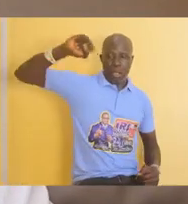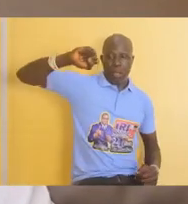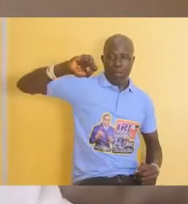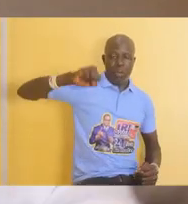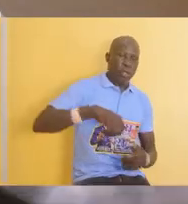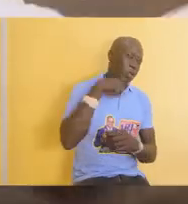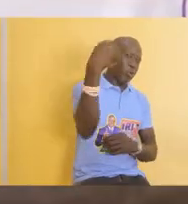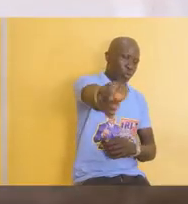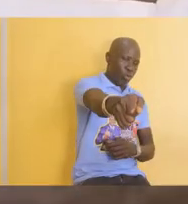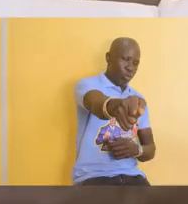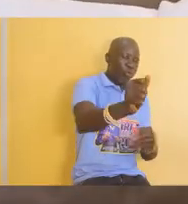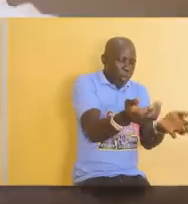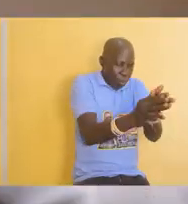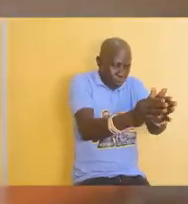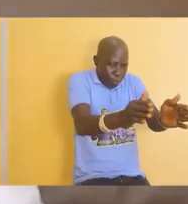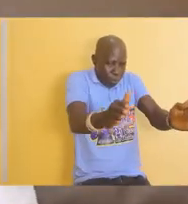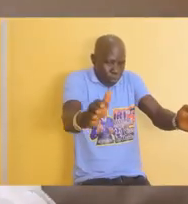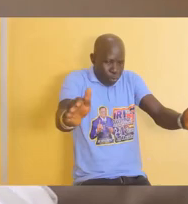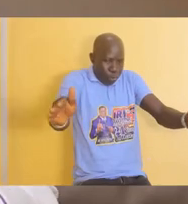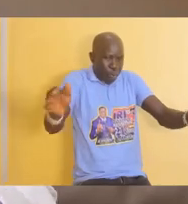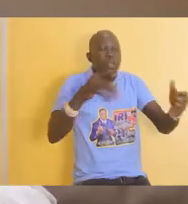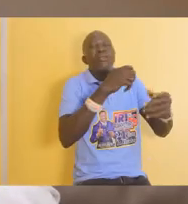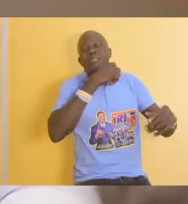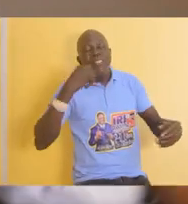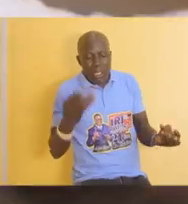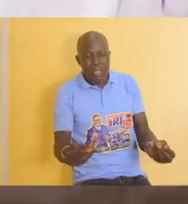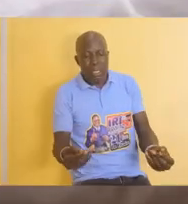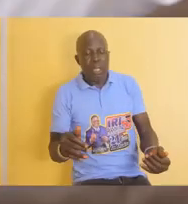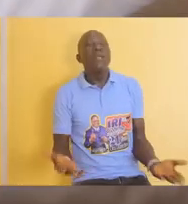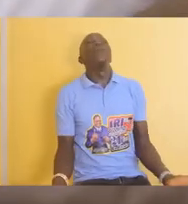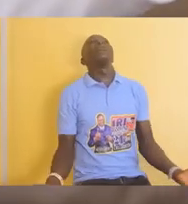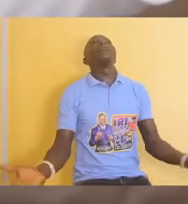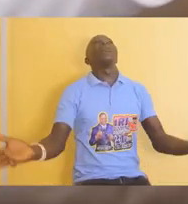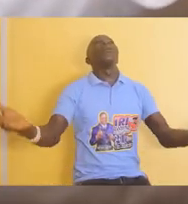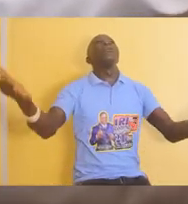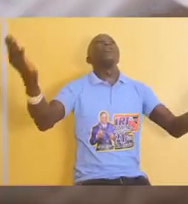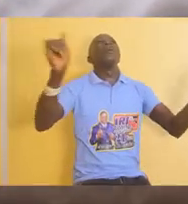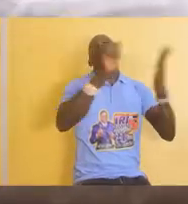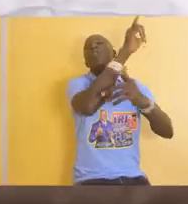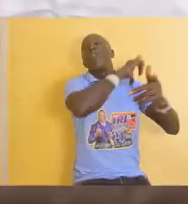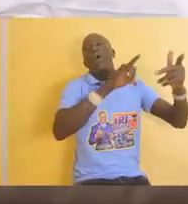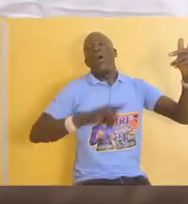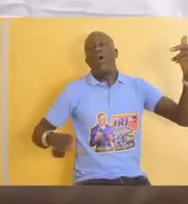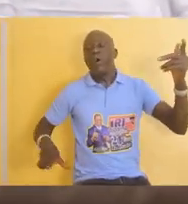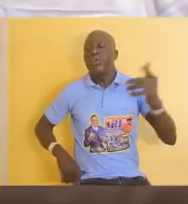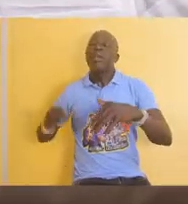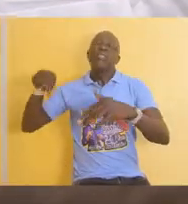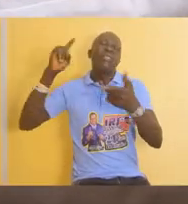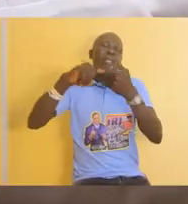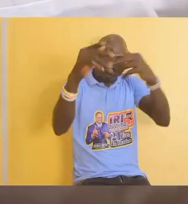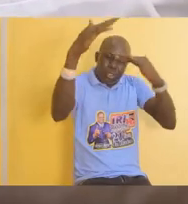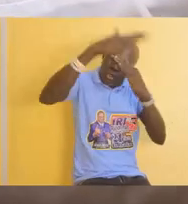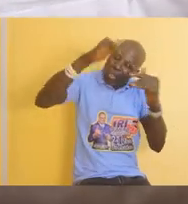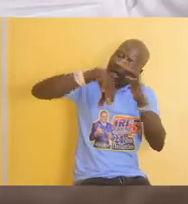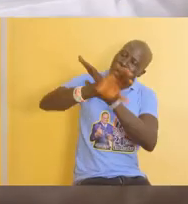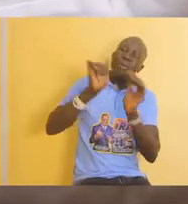hands. And in this soul. And the path. In the dry land. Lift up your hands. God. At